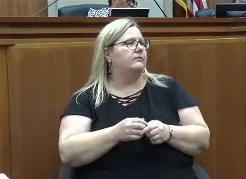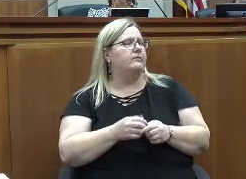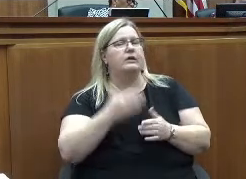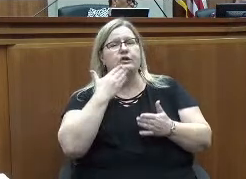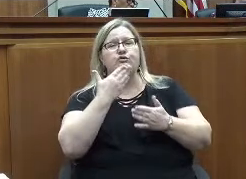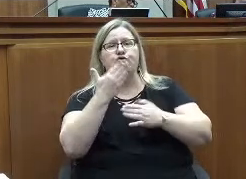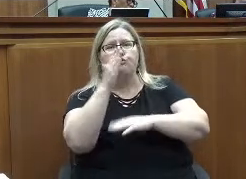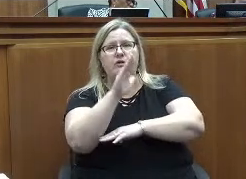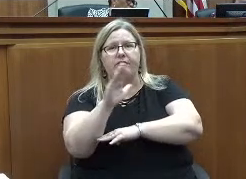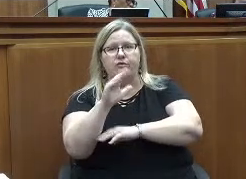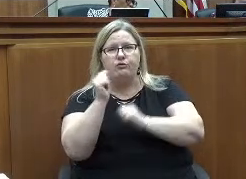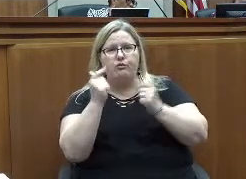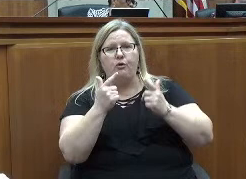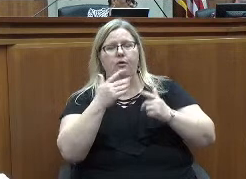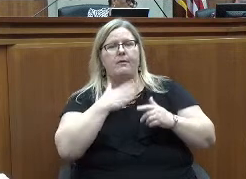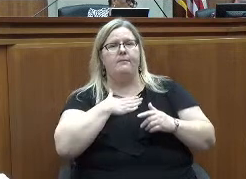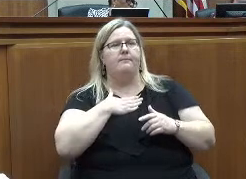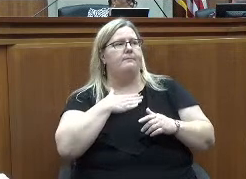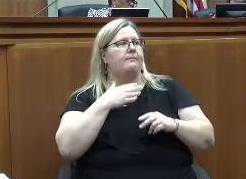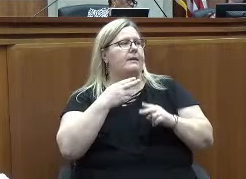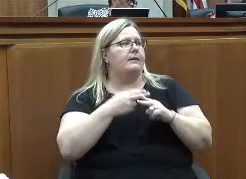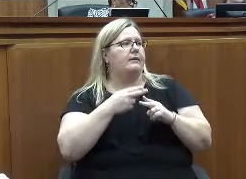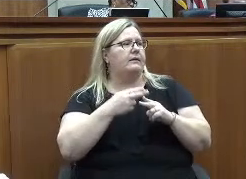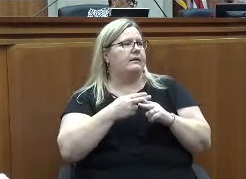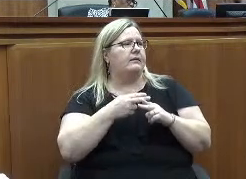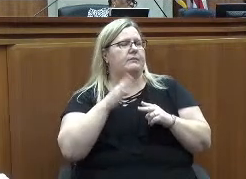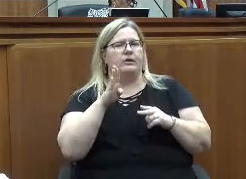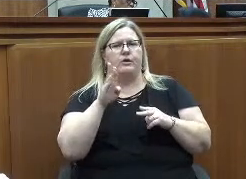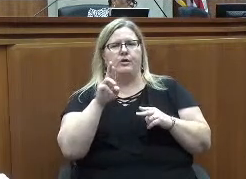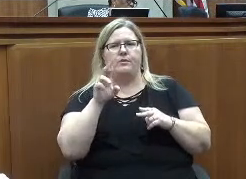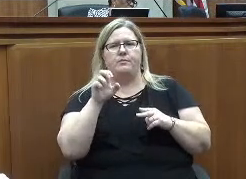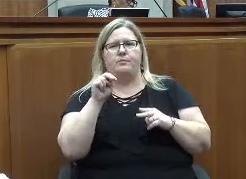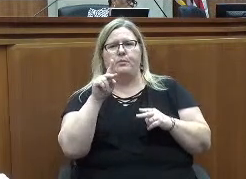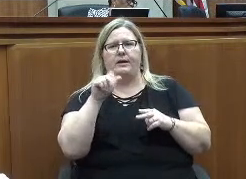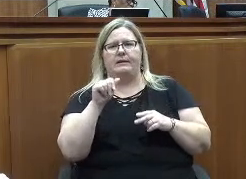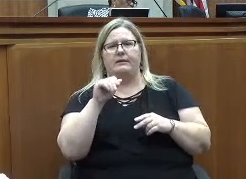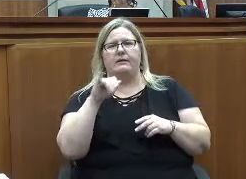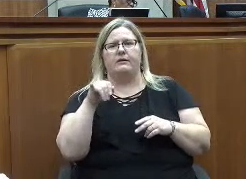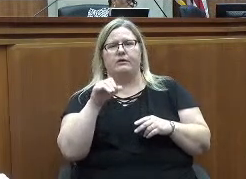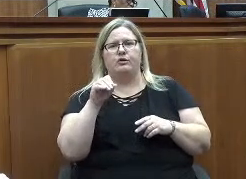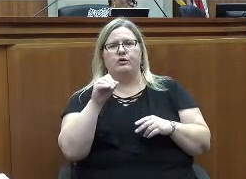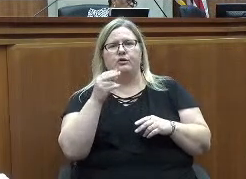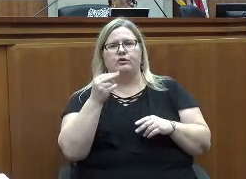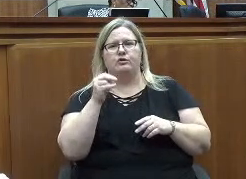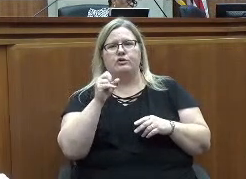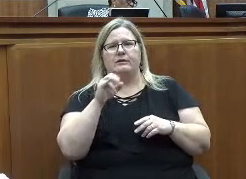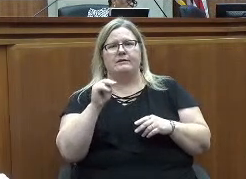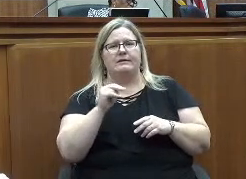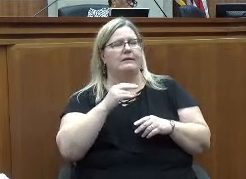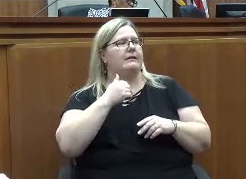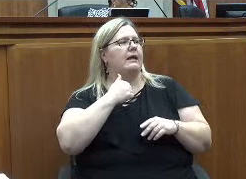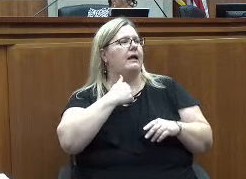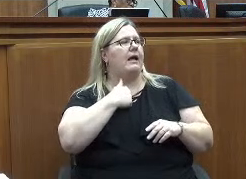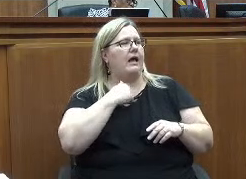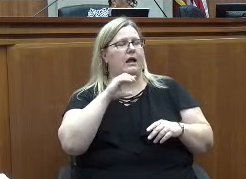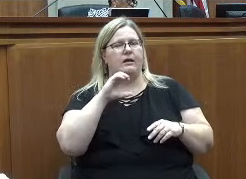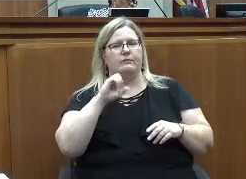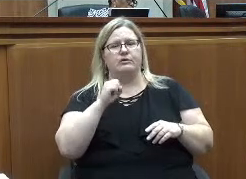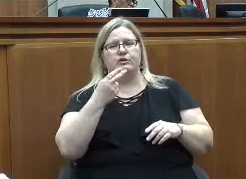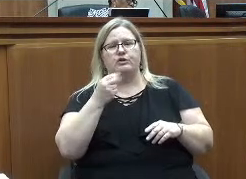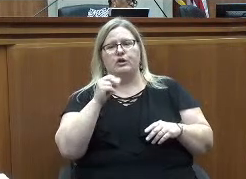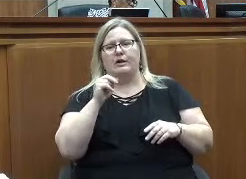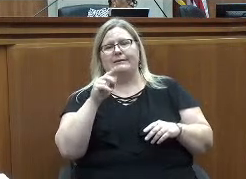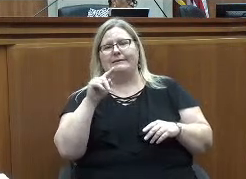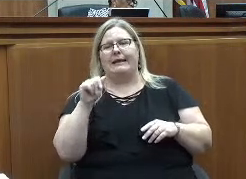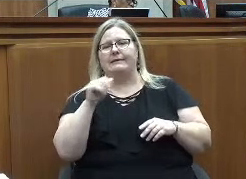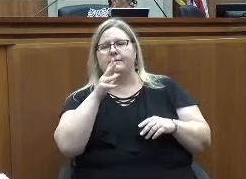Good afternoon, everyone. My name is Brenda Johnson. I am the Nana to Tristan and the mother of Shantae.